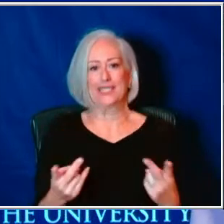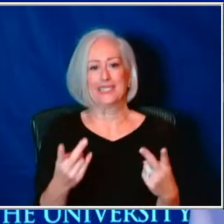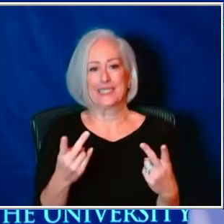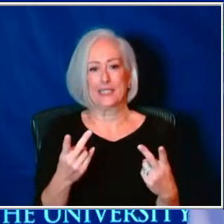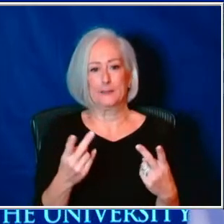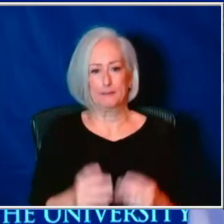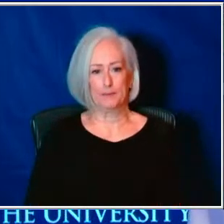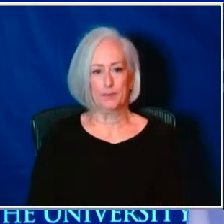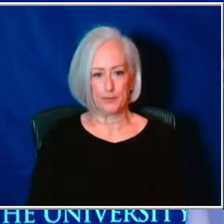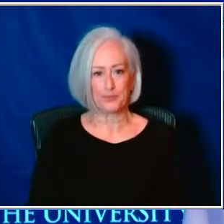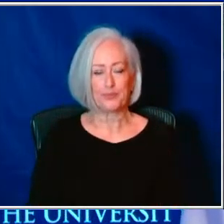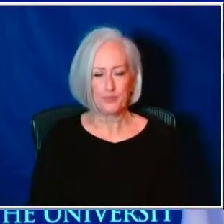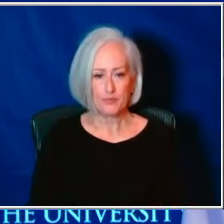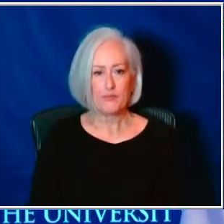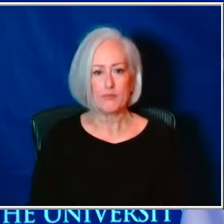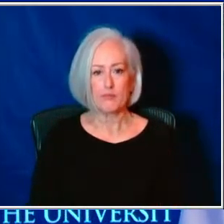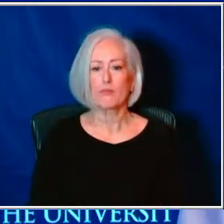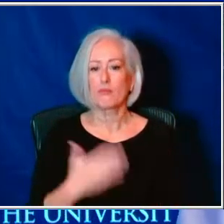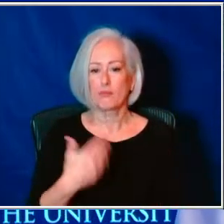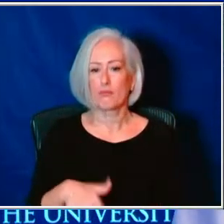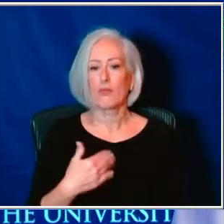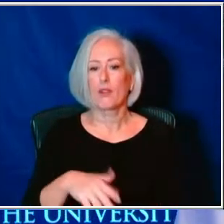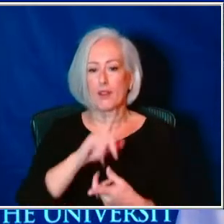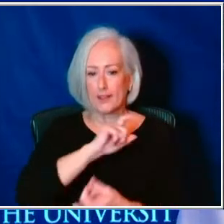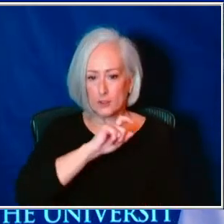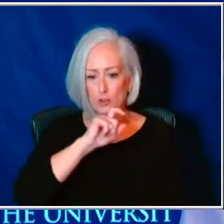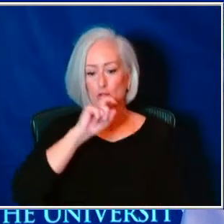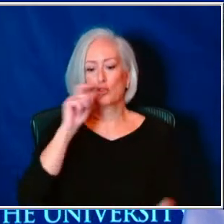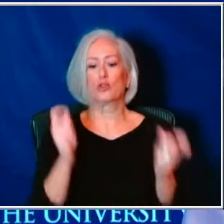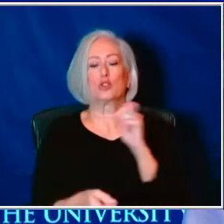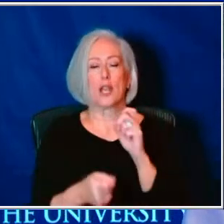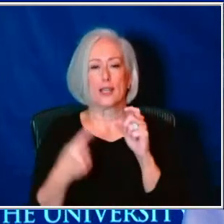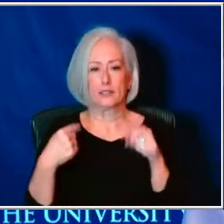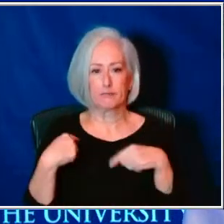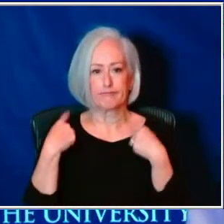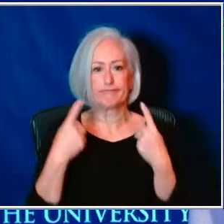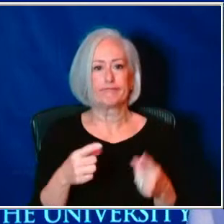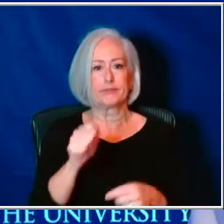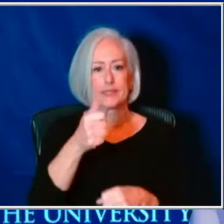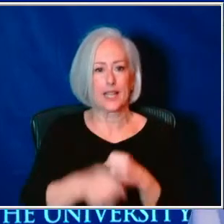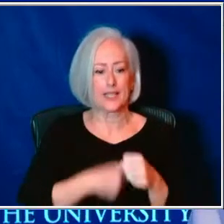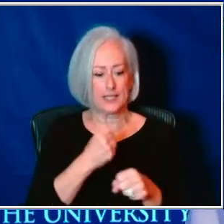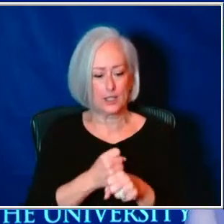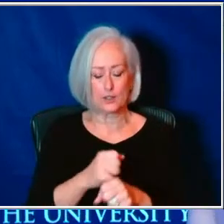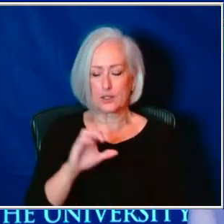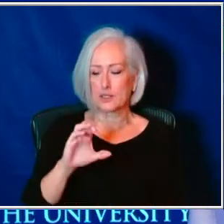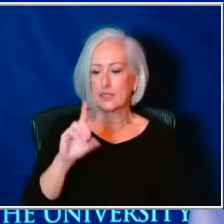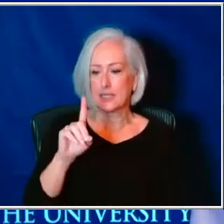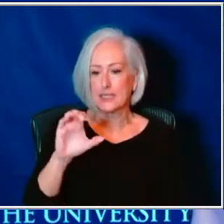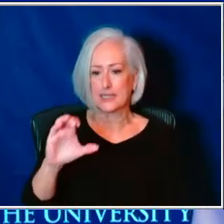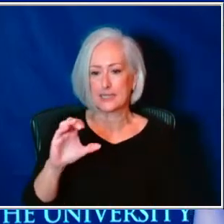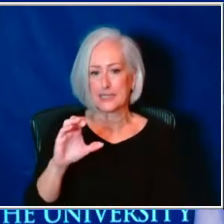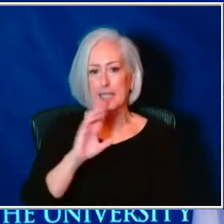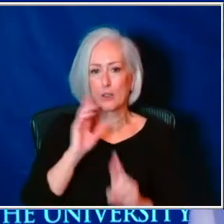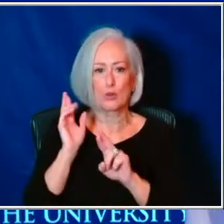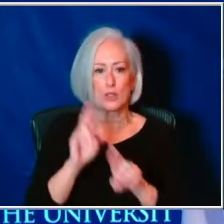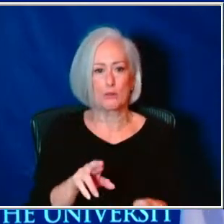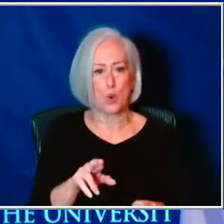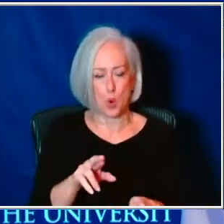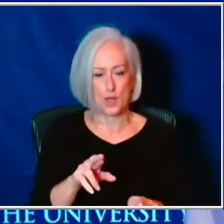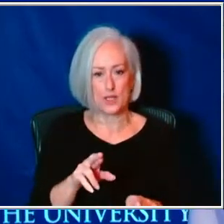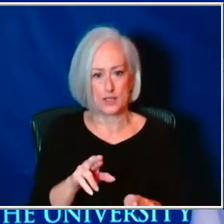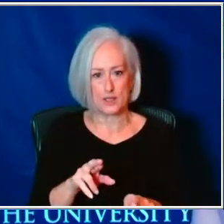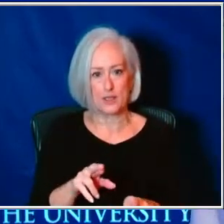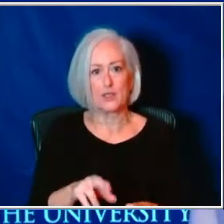is such a change over the last decade. In fact, the CDC reported that in week